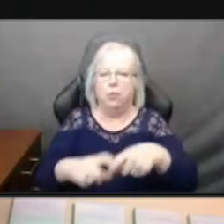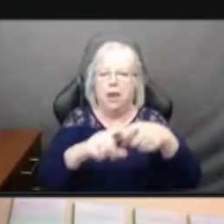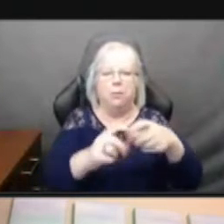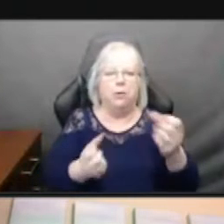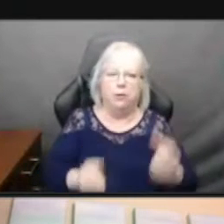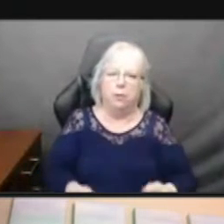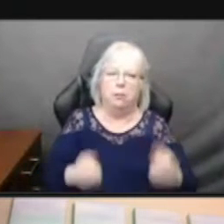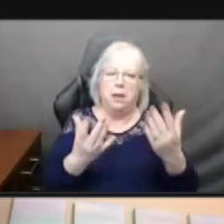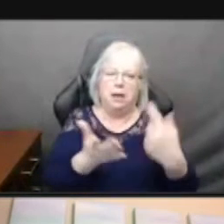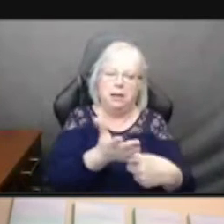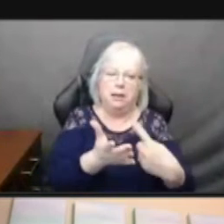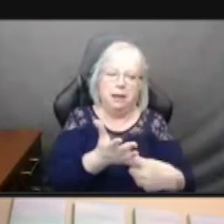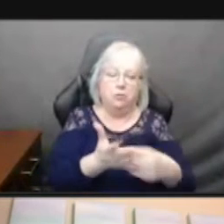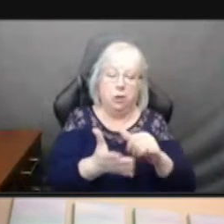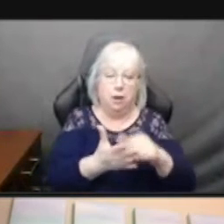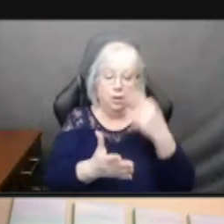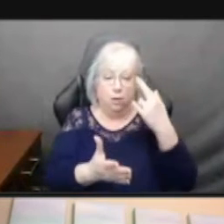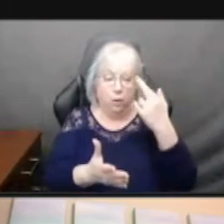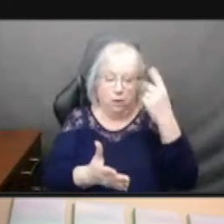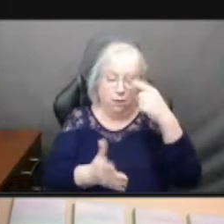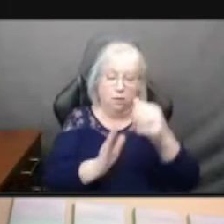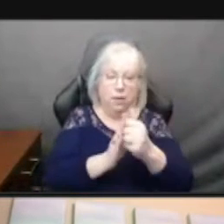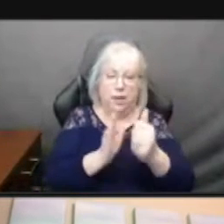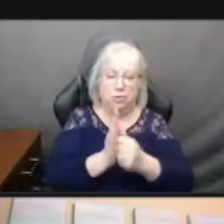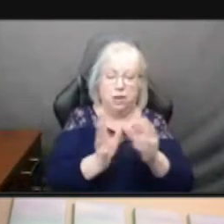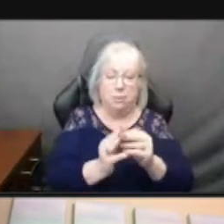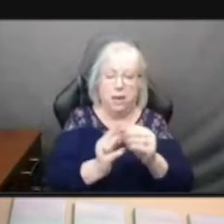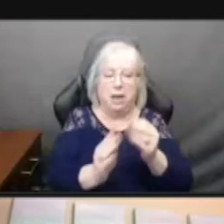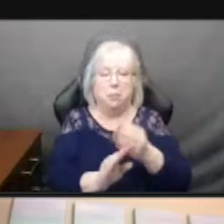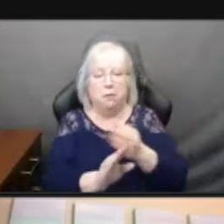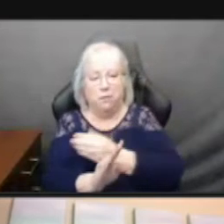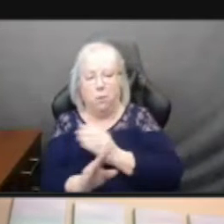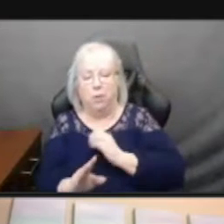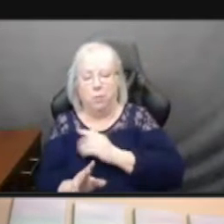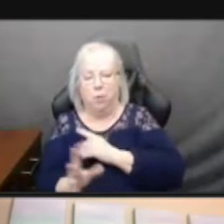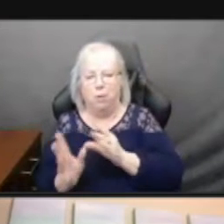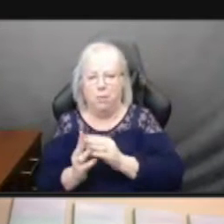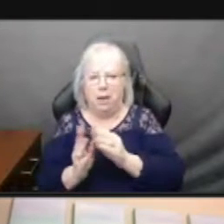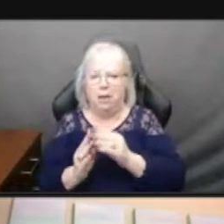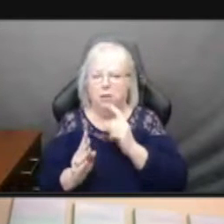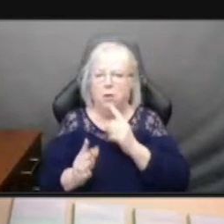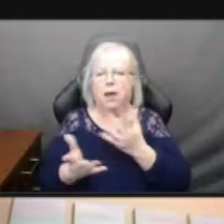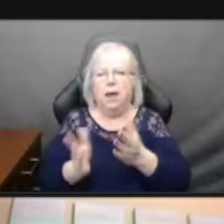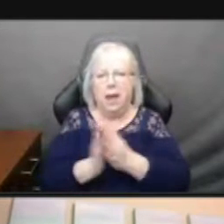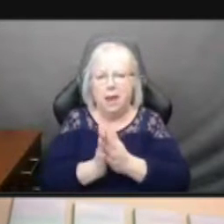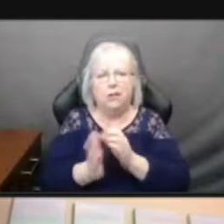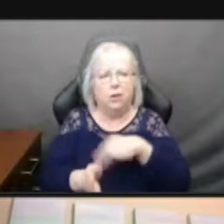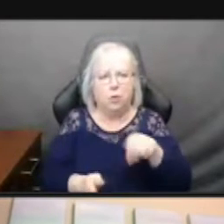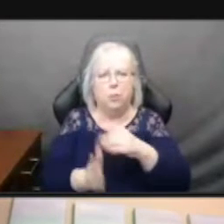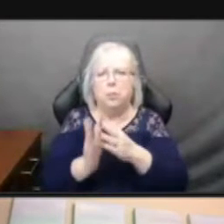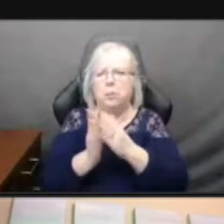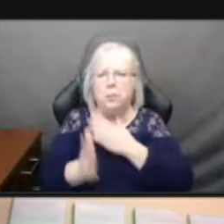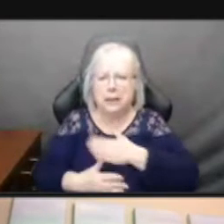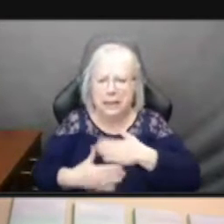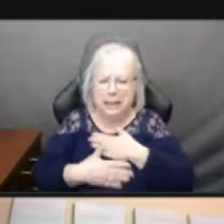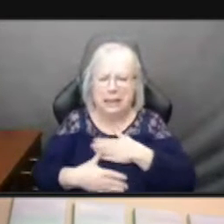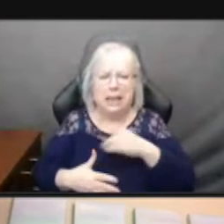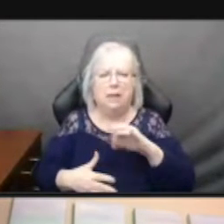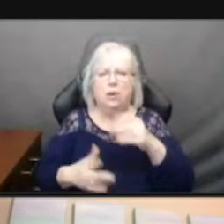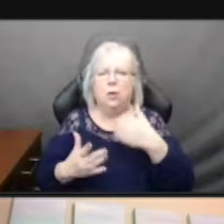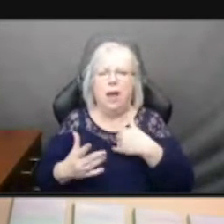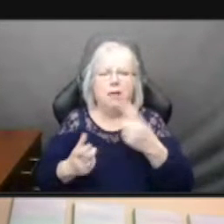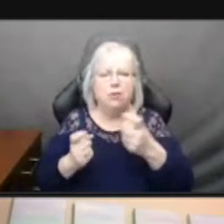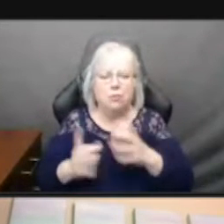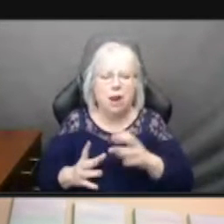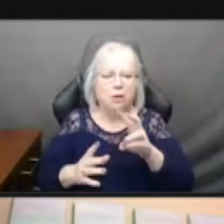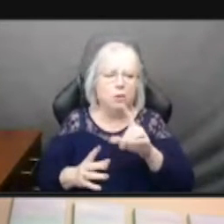agenda meeting. So I just really stress with the members of the board to please, when there are questions like Director Wyrick had, she had some questions about planning,